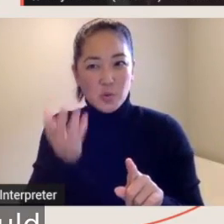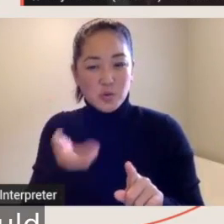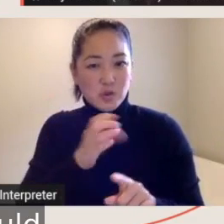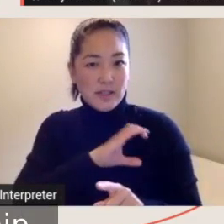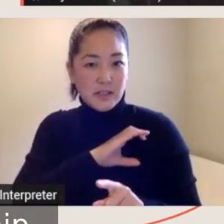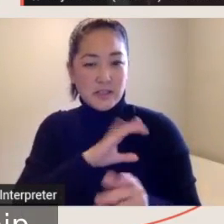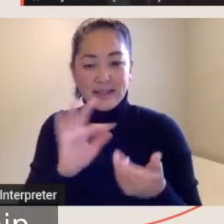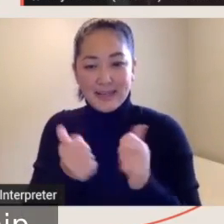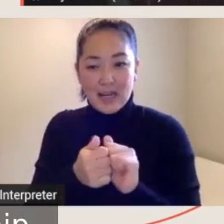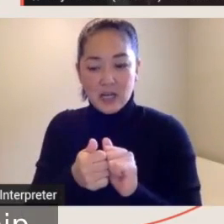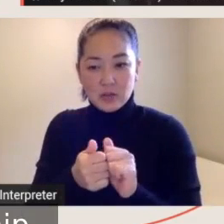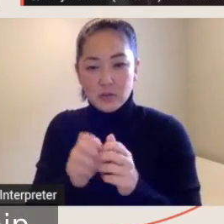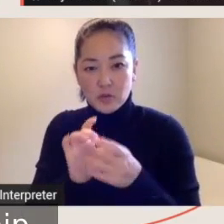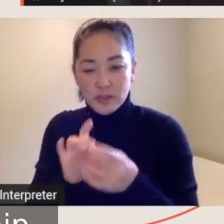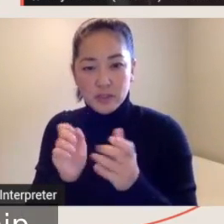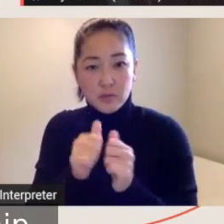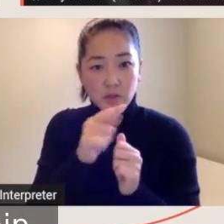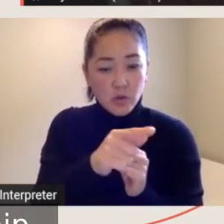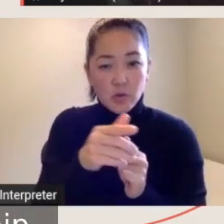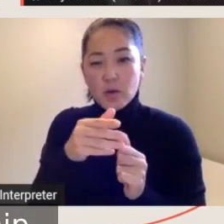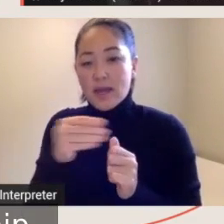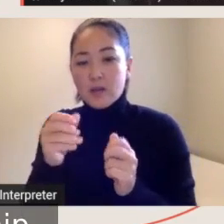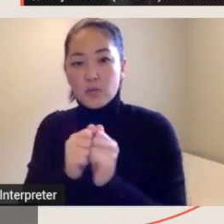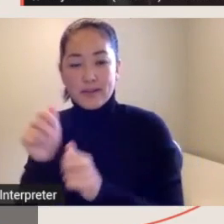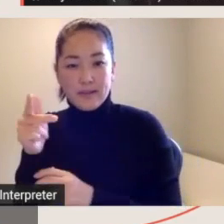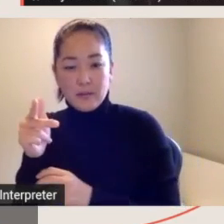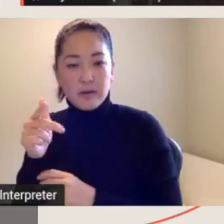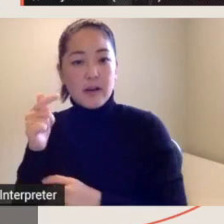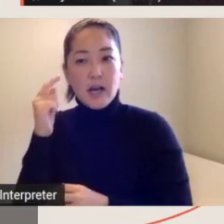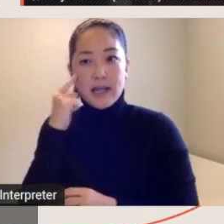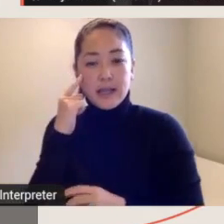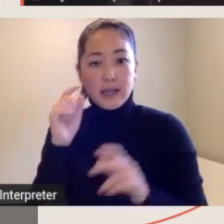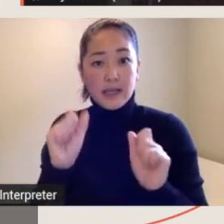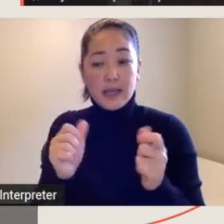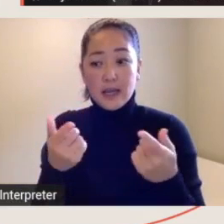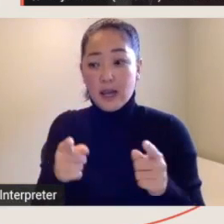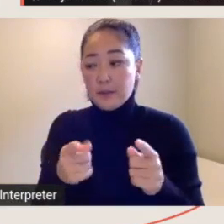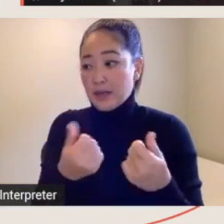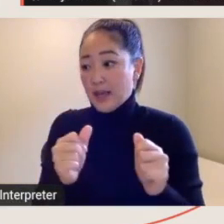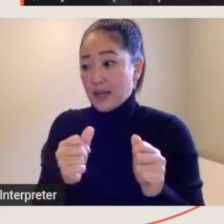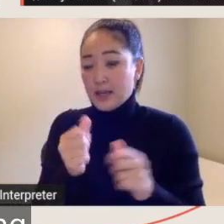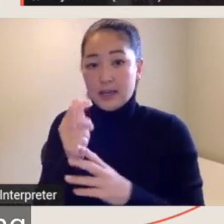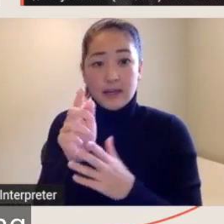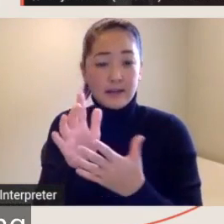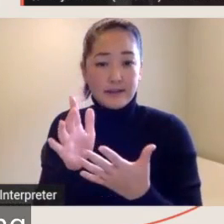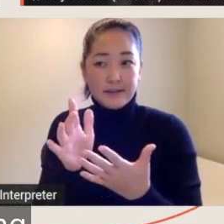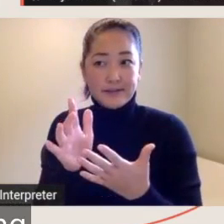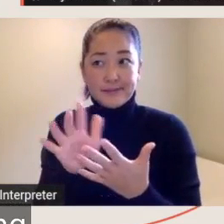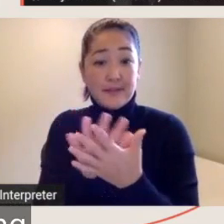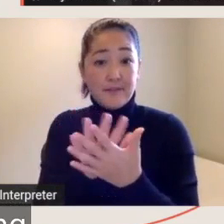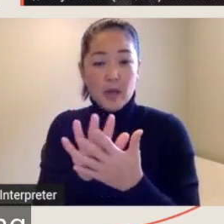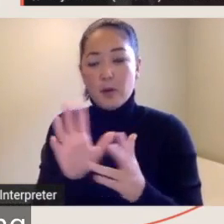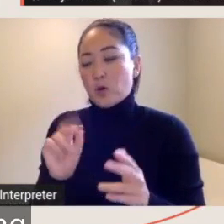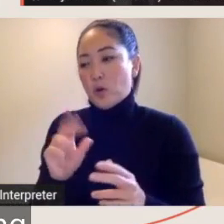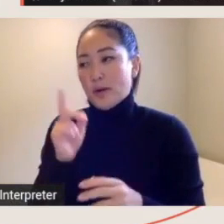character and how is the relationship with you and with the camera. Like, I don't think it's something that can happen for any film. I don't think it's something that